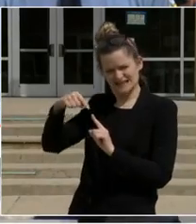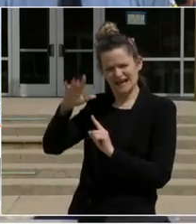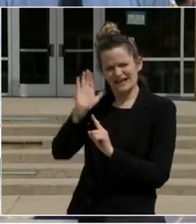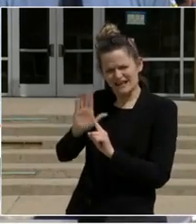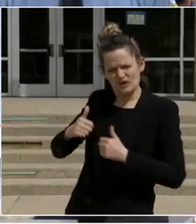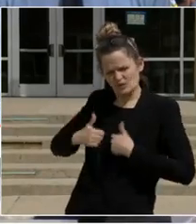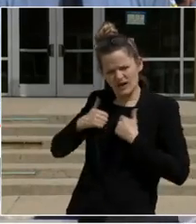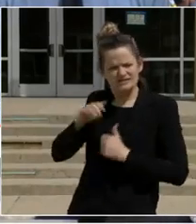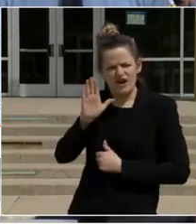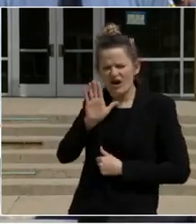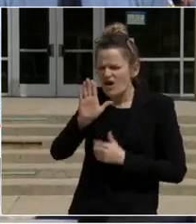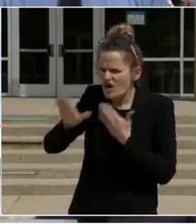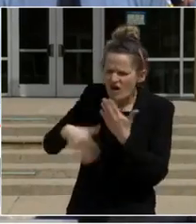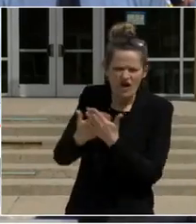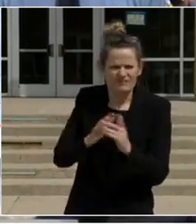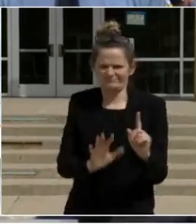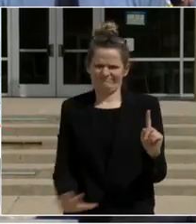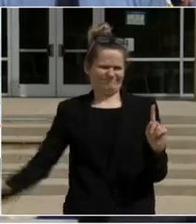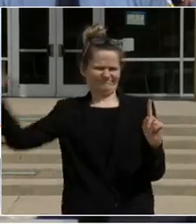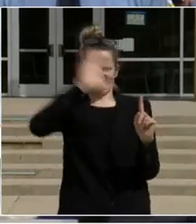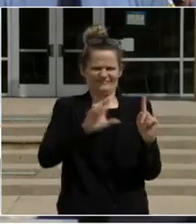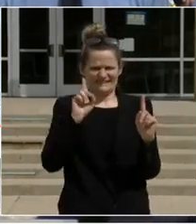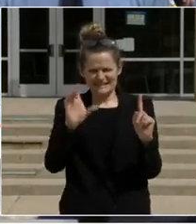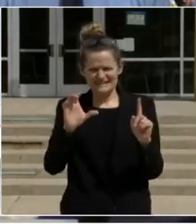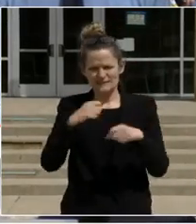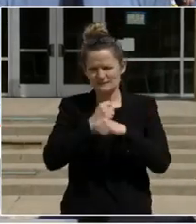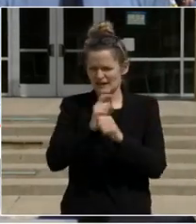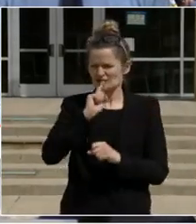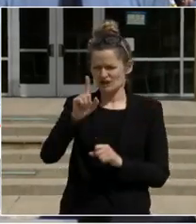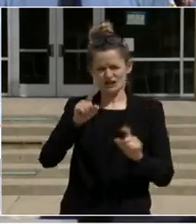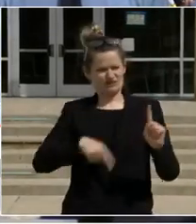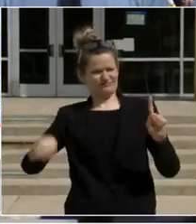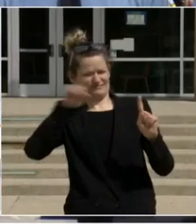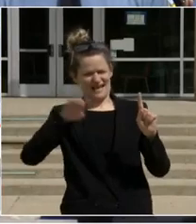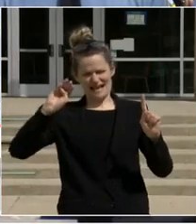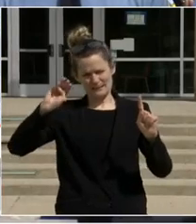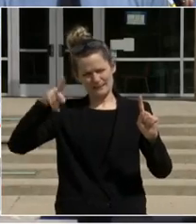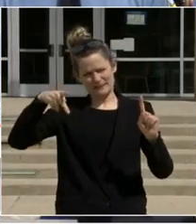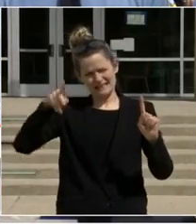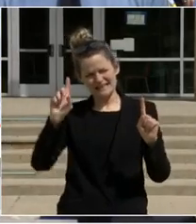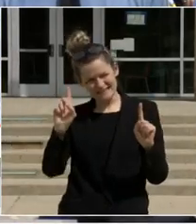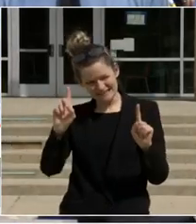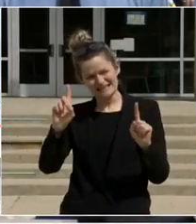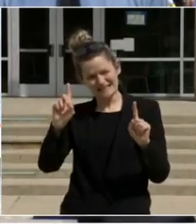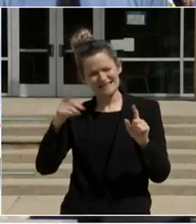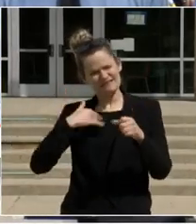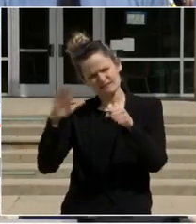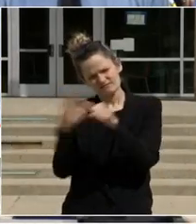want to make sure that the Metropolitan Police Department is fully staffed